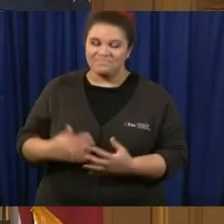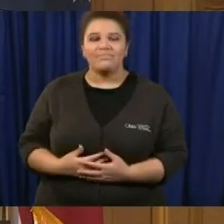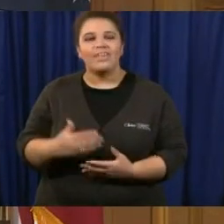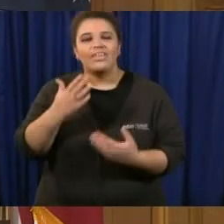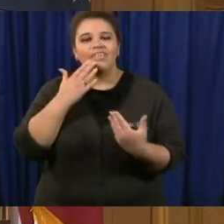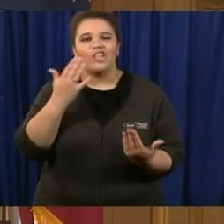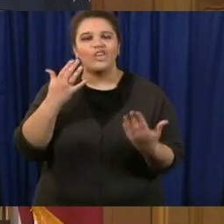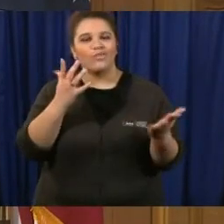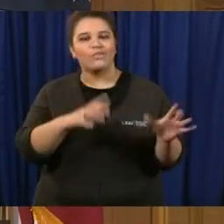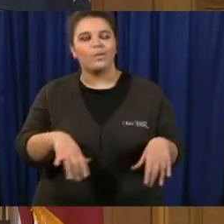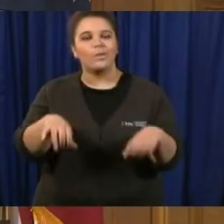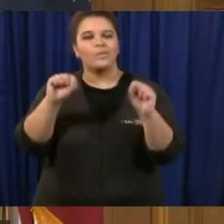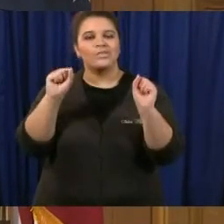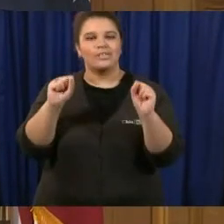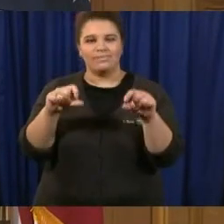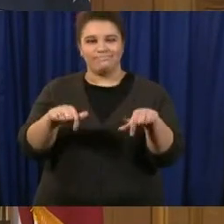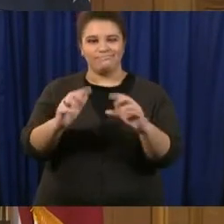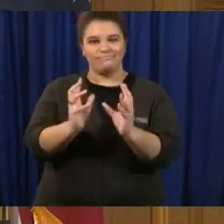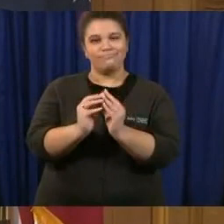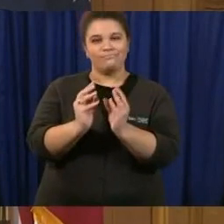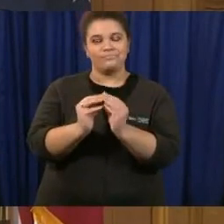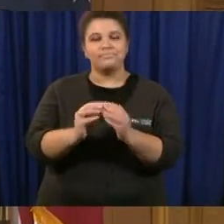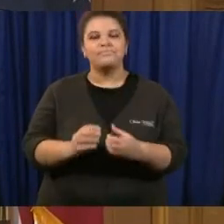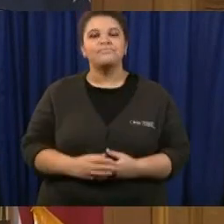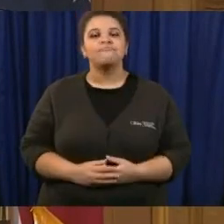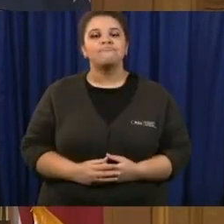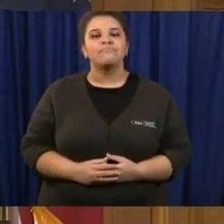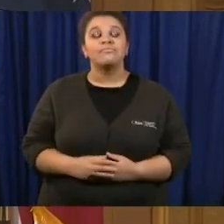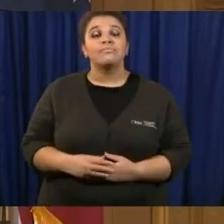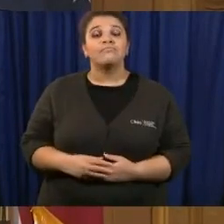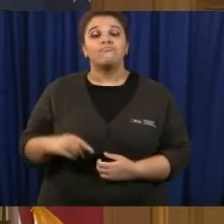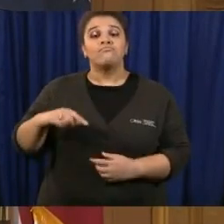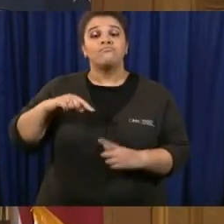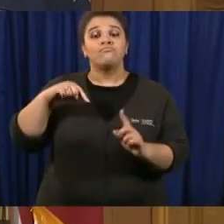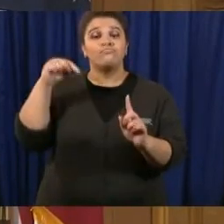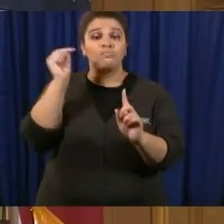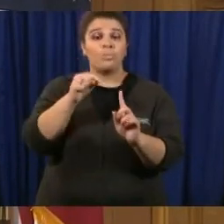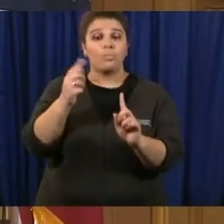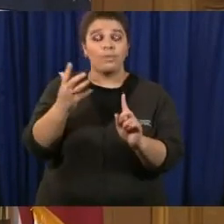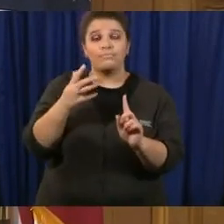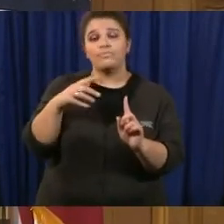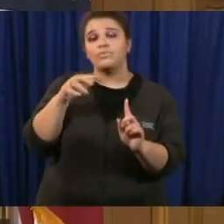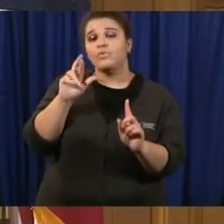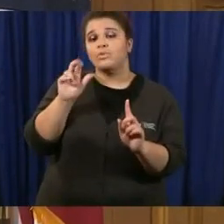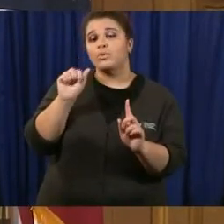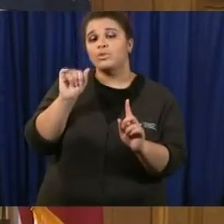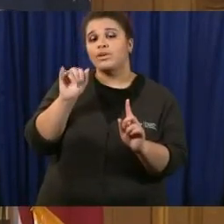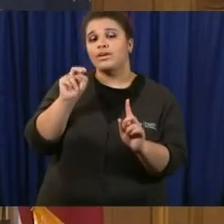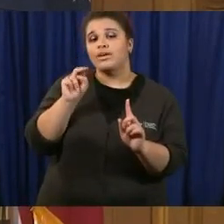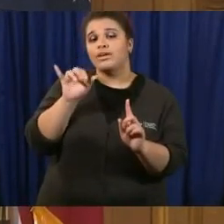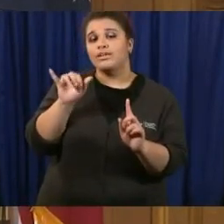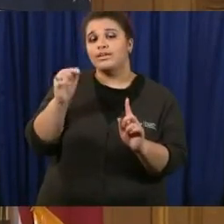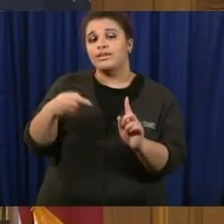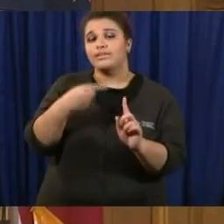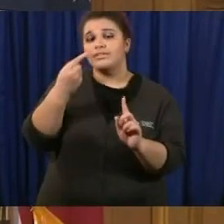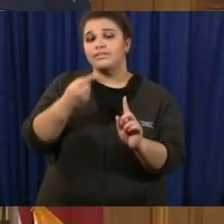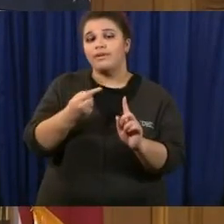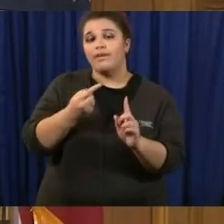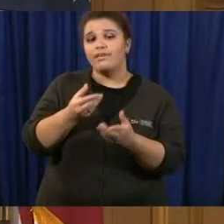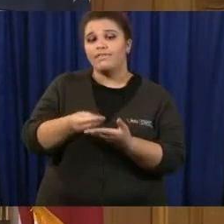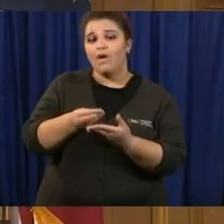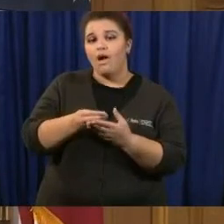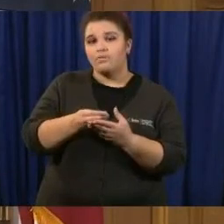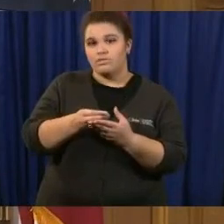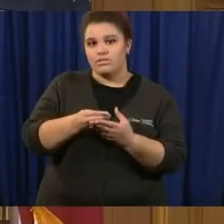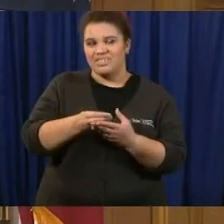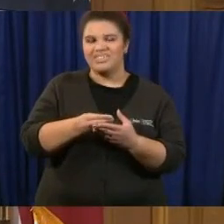On the rainy day fund, there's talk about the need to tap it. So I guess the question is